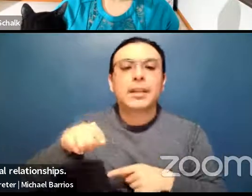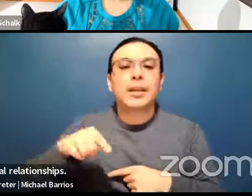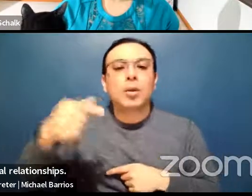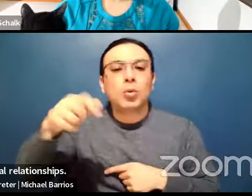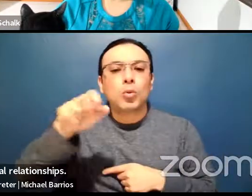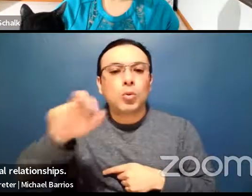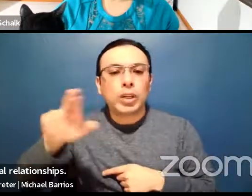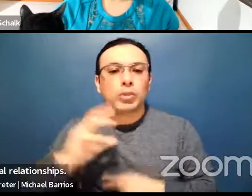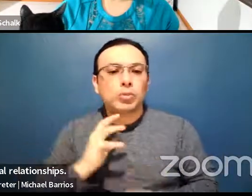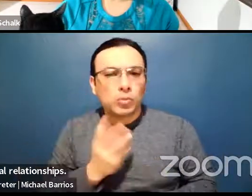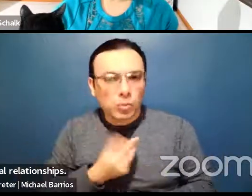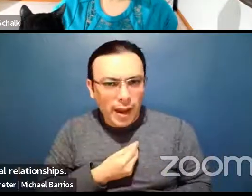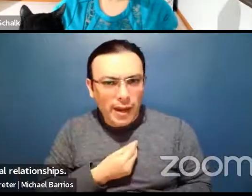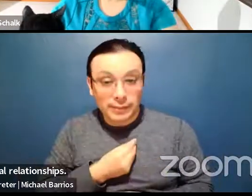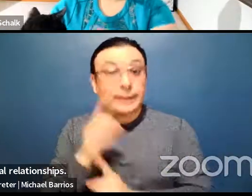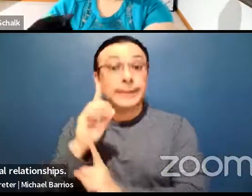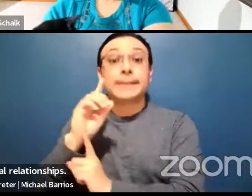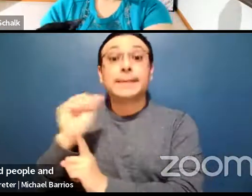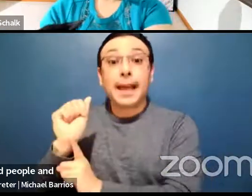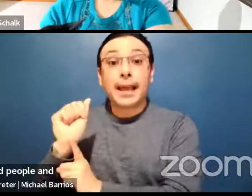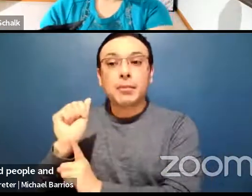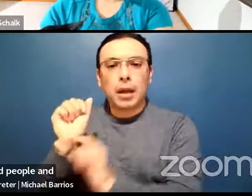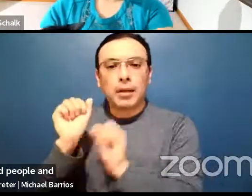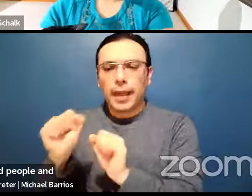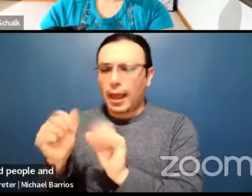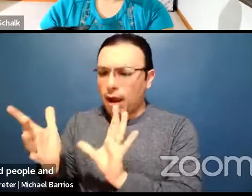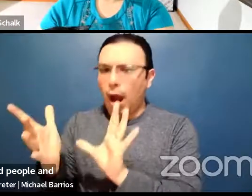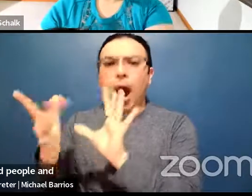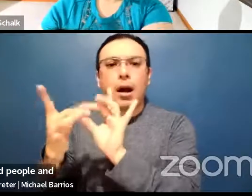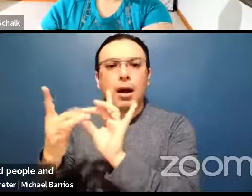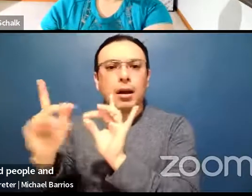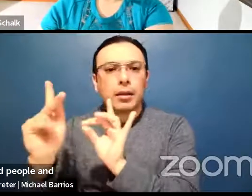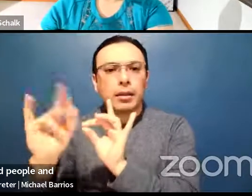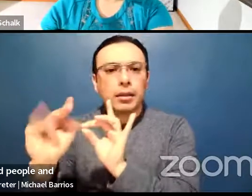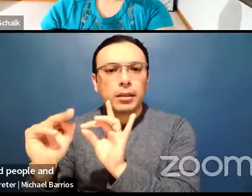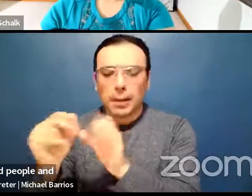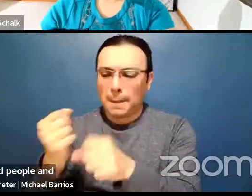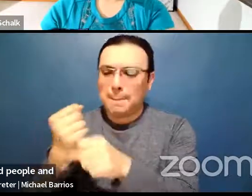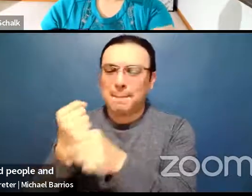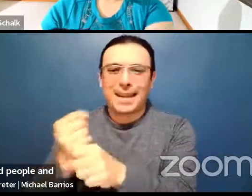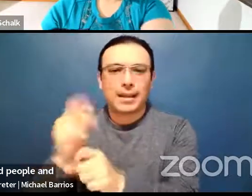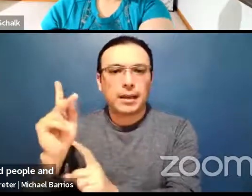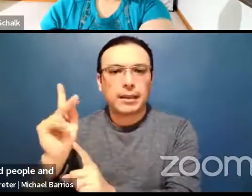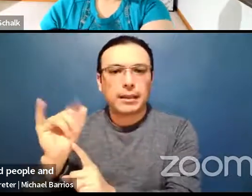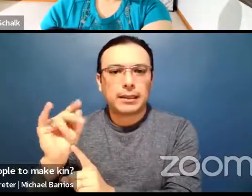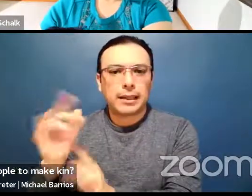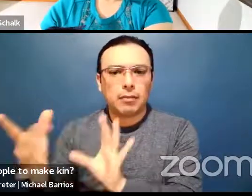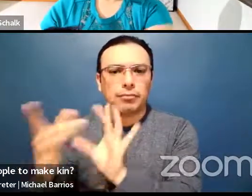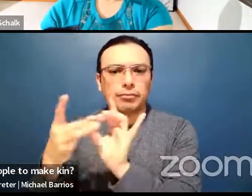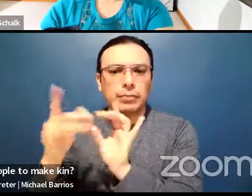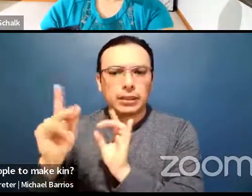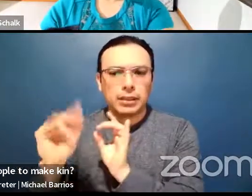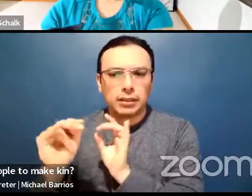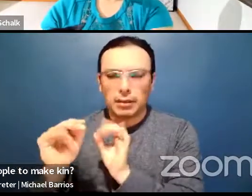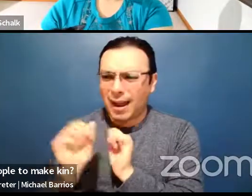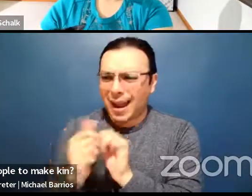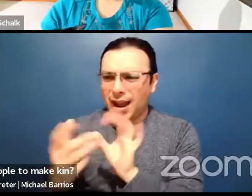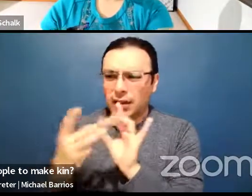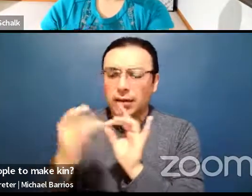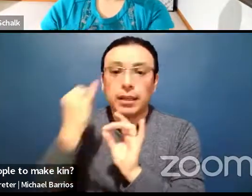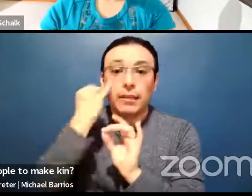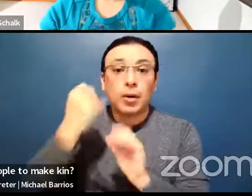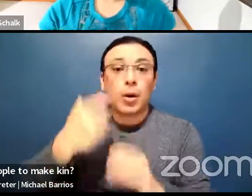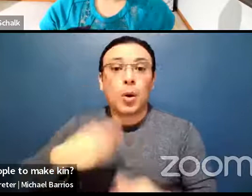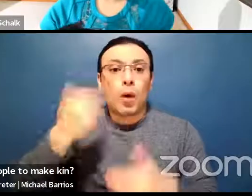to make kin? And what does it mean for us to make kin when systems of white supremacy, ableism,